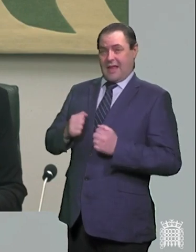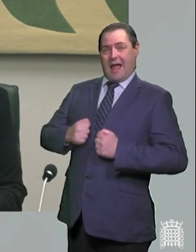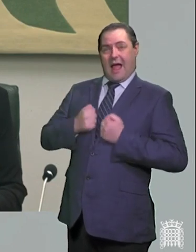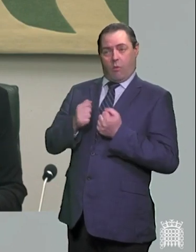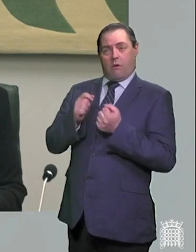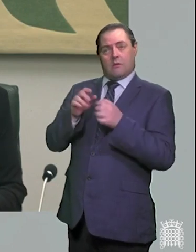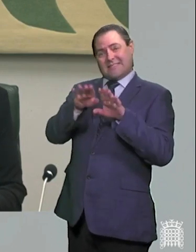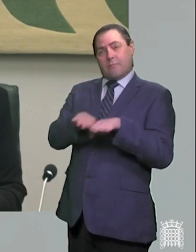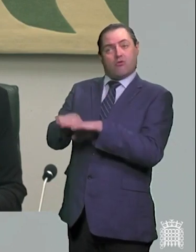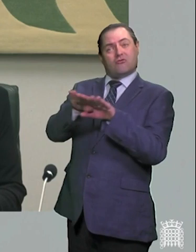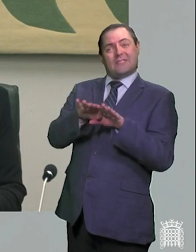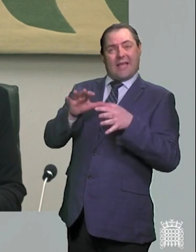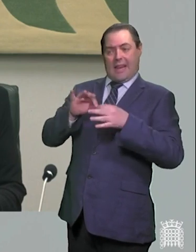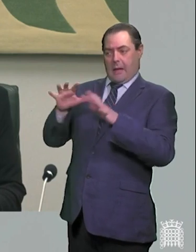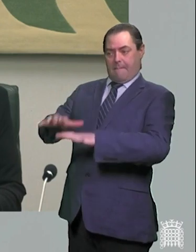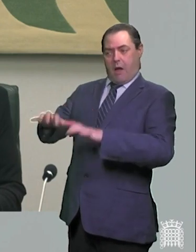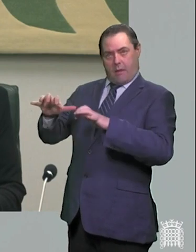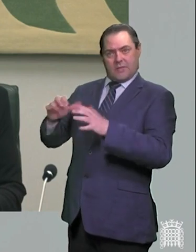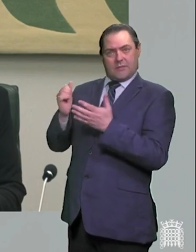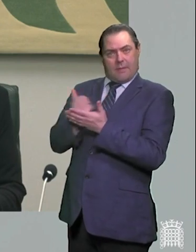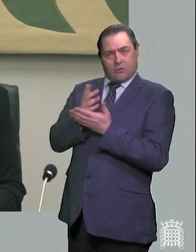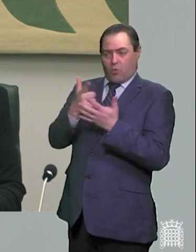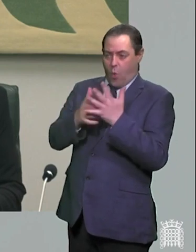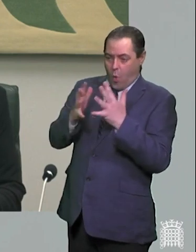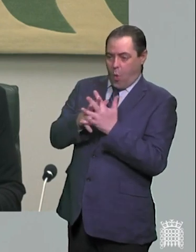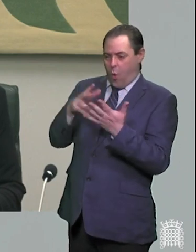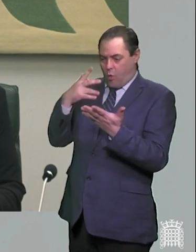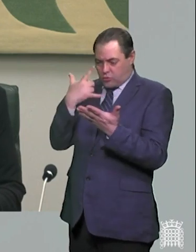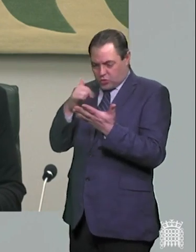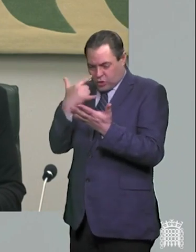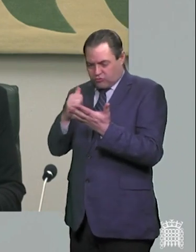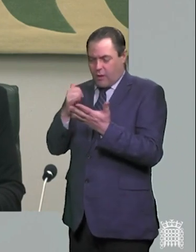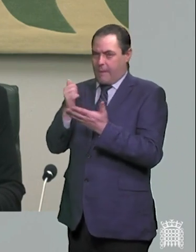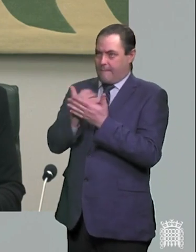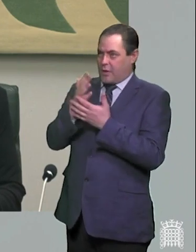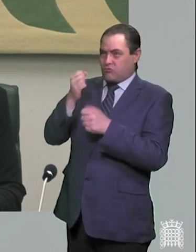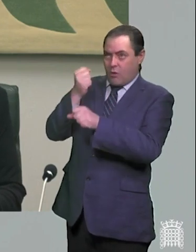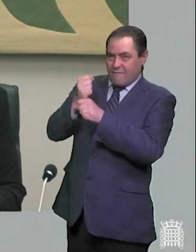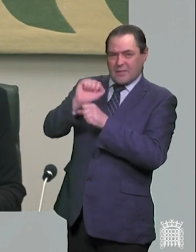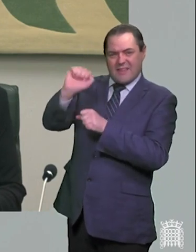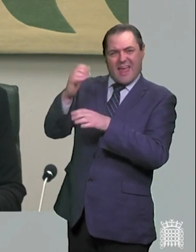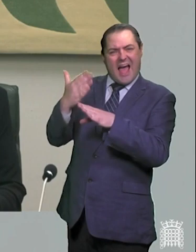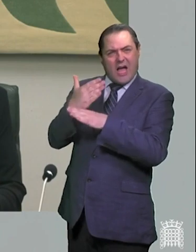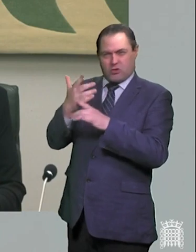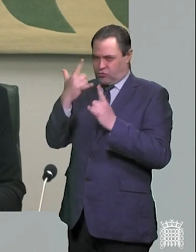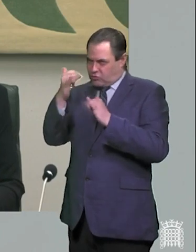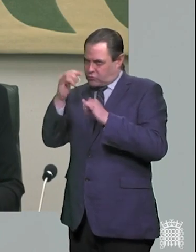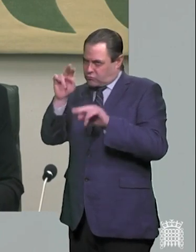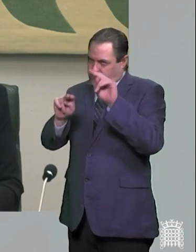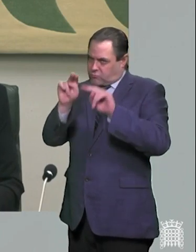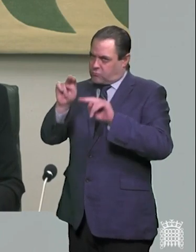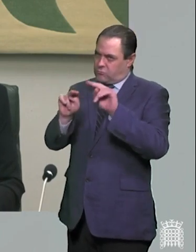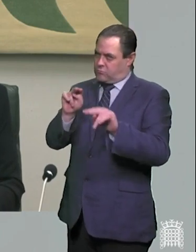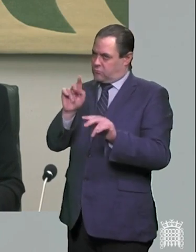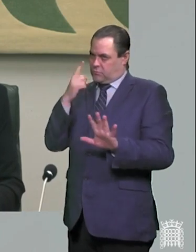democracy is based on Parliament scrutinising legislation and holding the government to account for its actions. We proceed